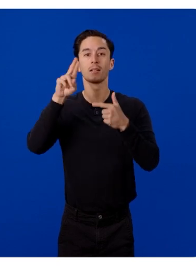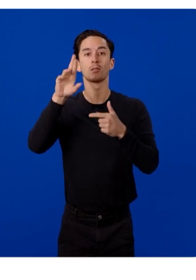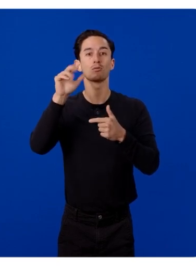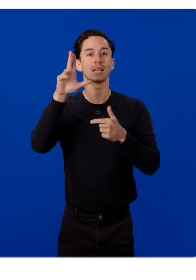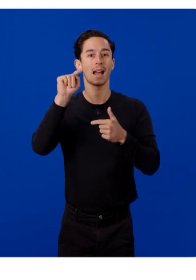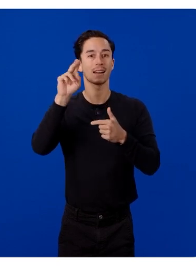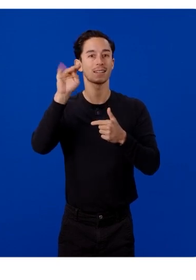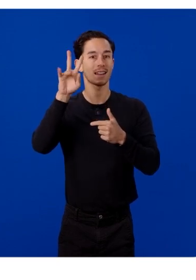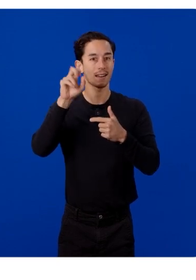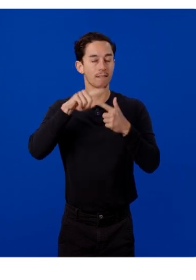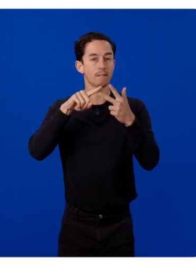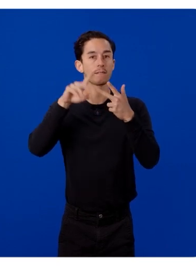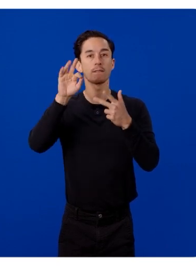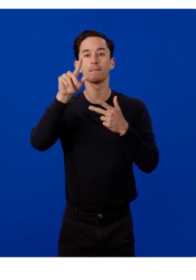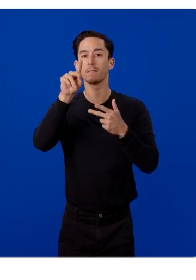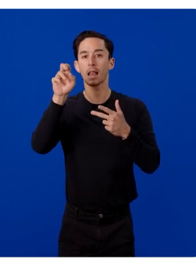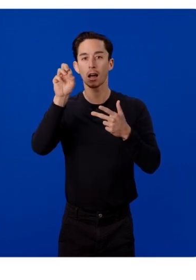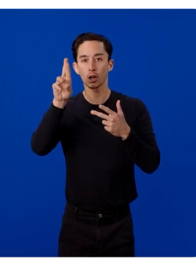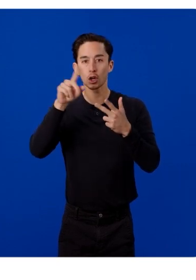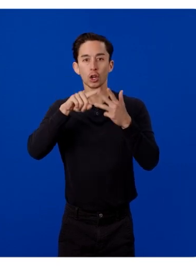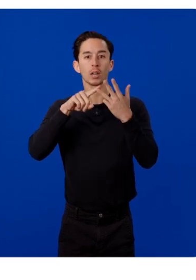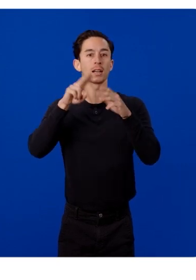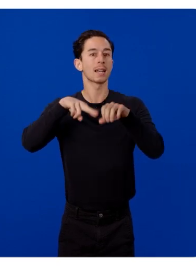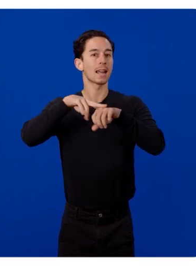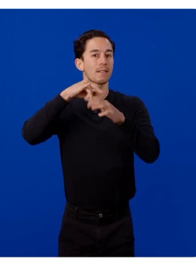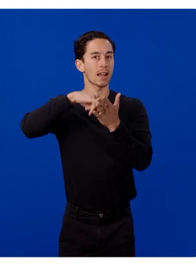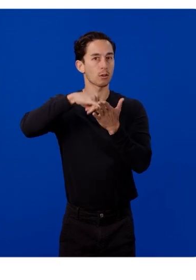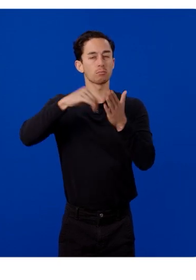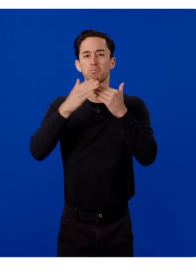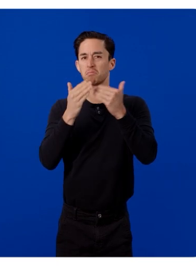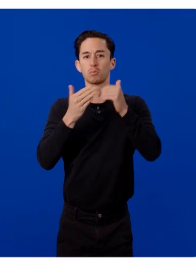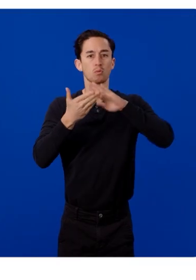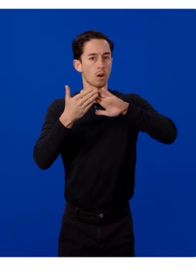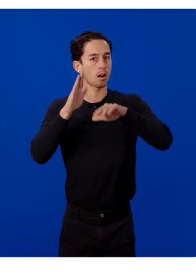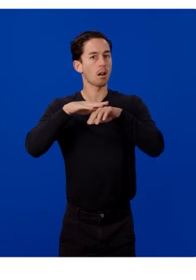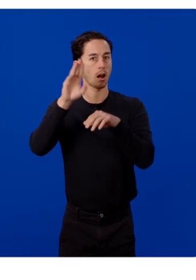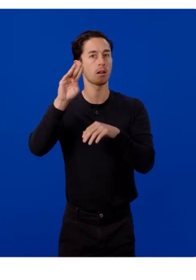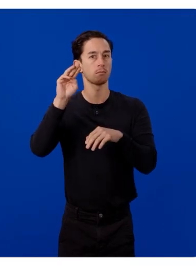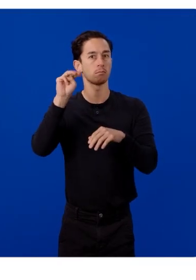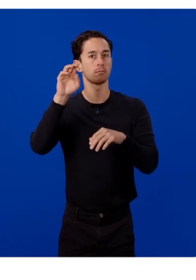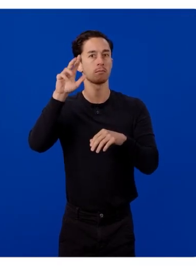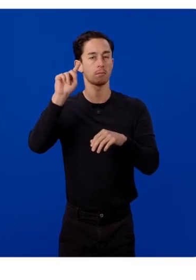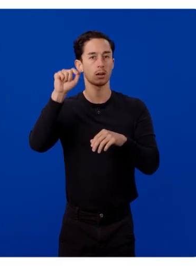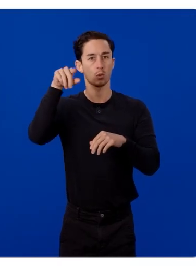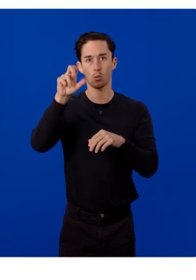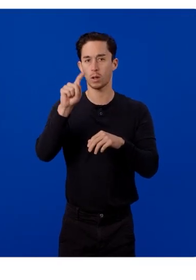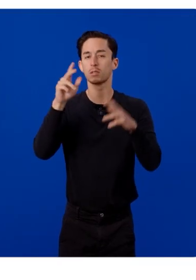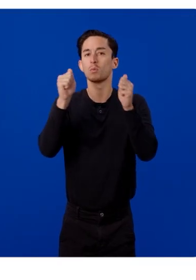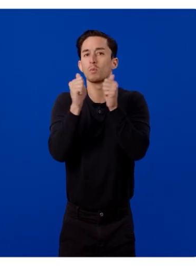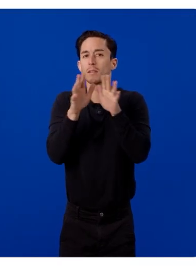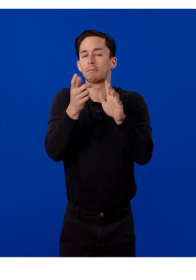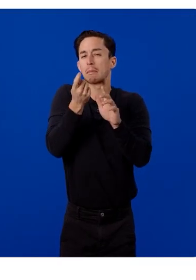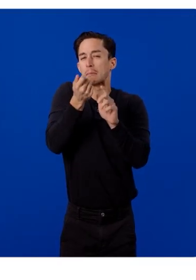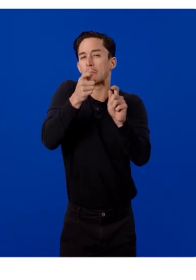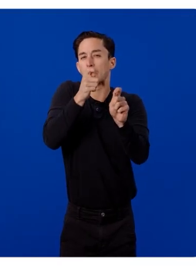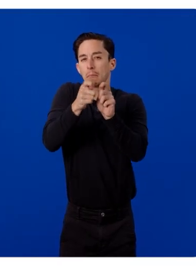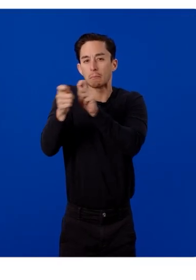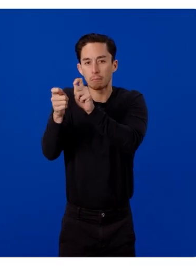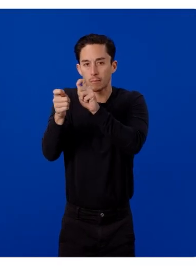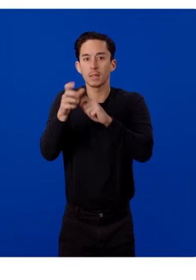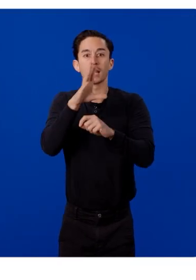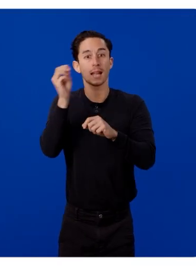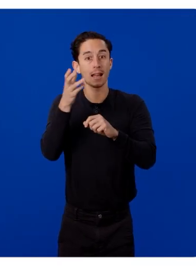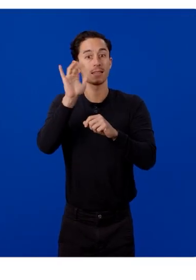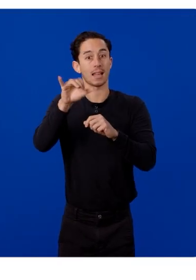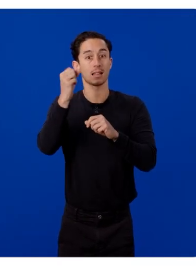native Android, can run on MetaQuest devices with little to no modification. Also, the Meta Horizon OS shell handles